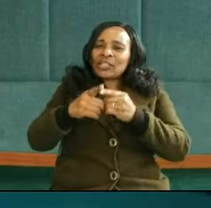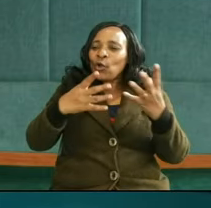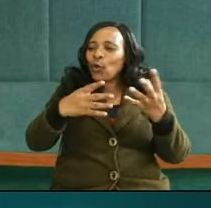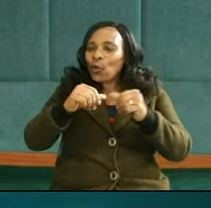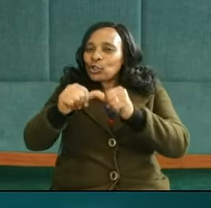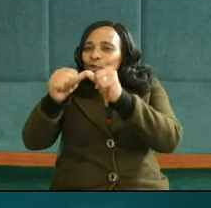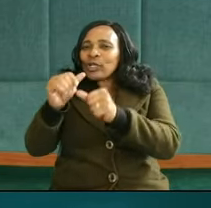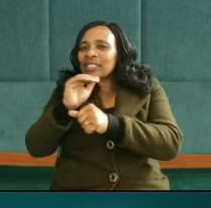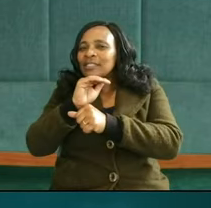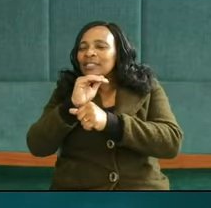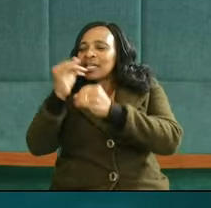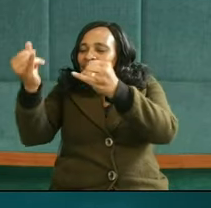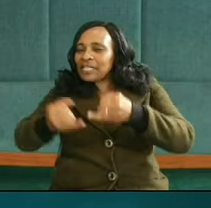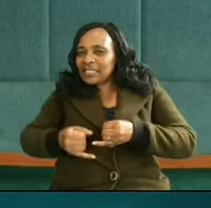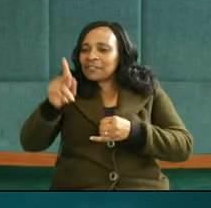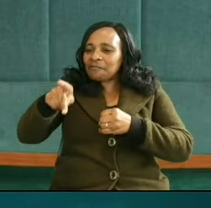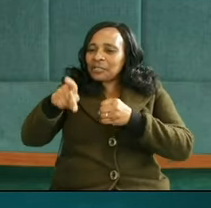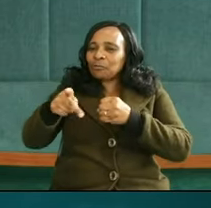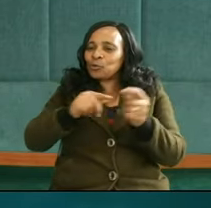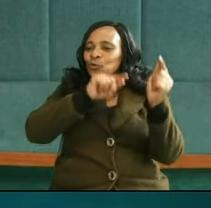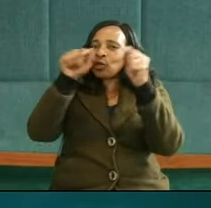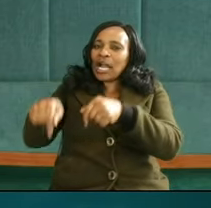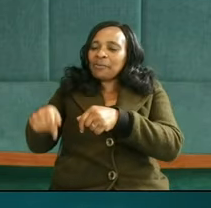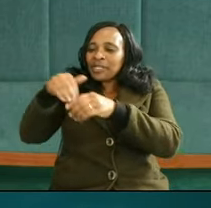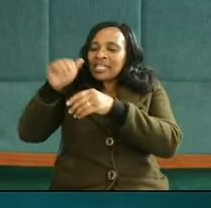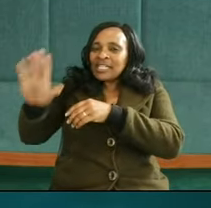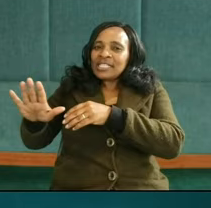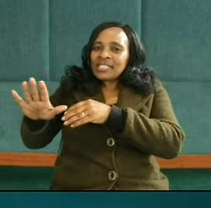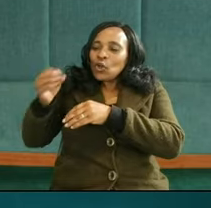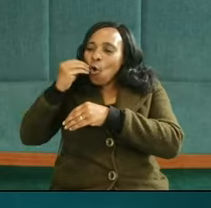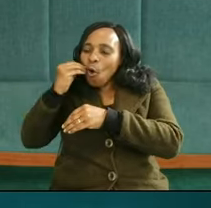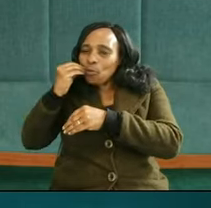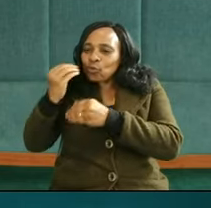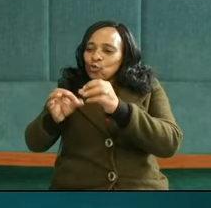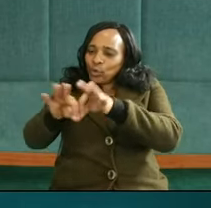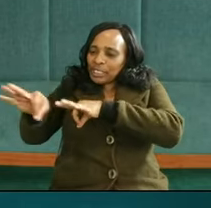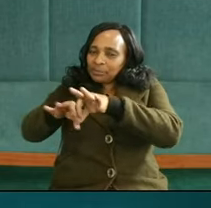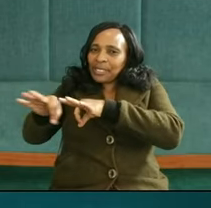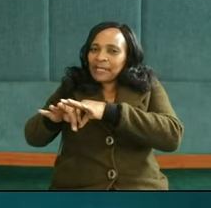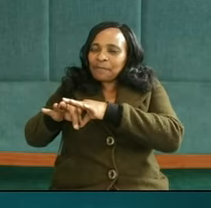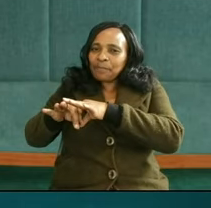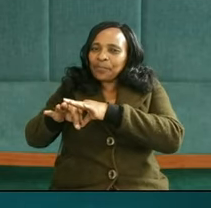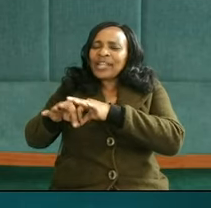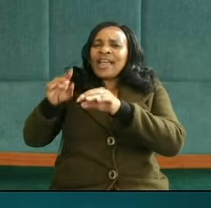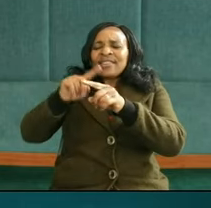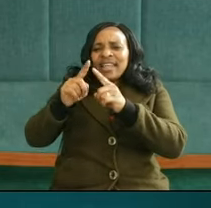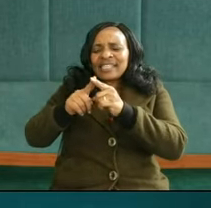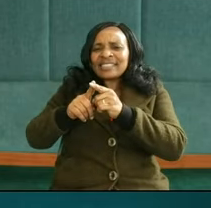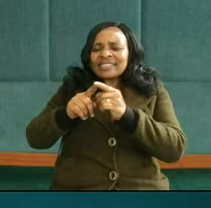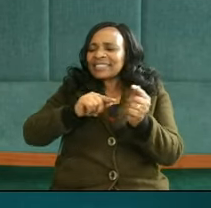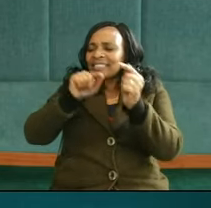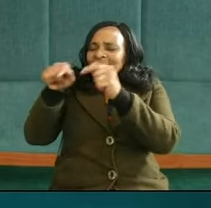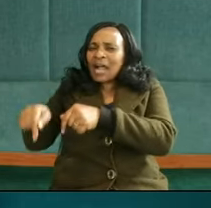ahead to invite Philip to come into his chariot to explain to him. And Philip joyfully comes into the